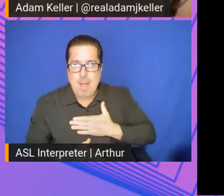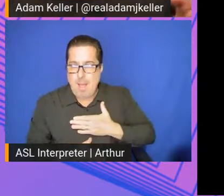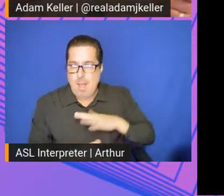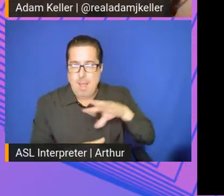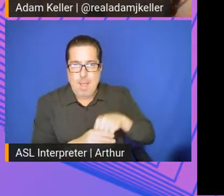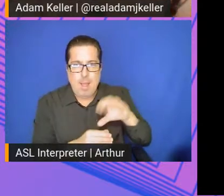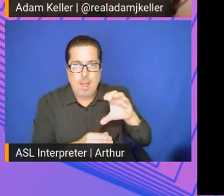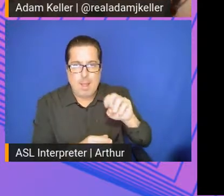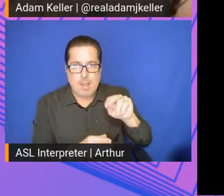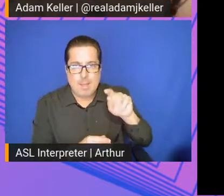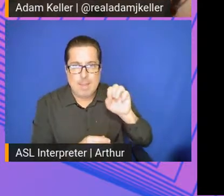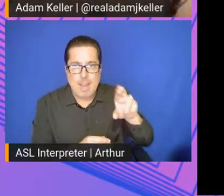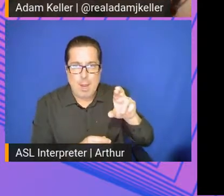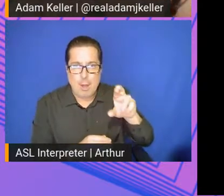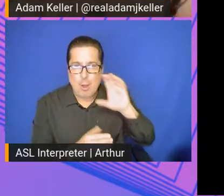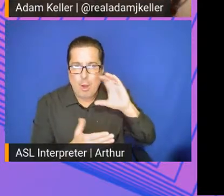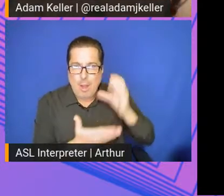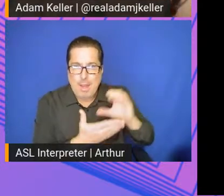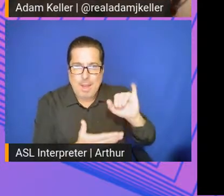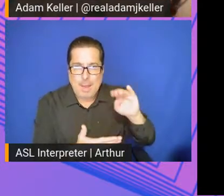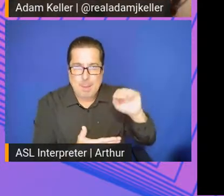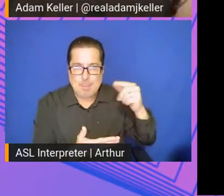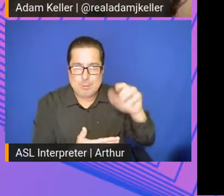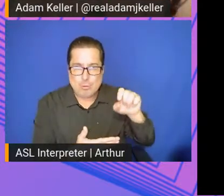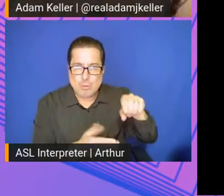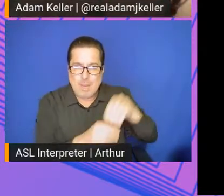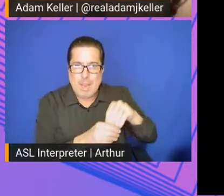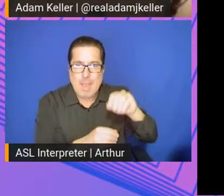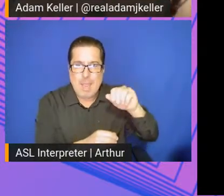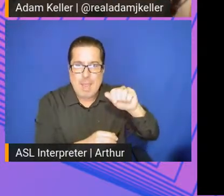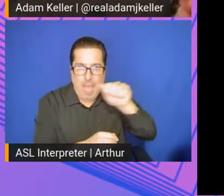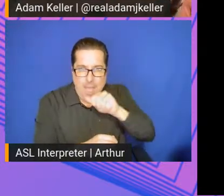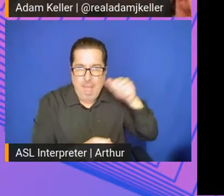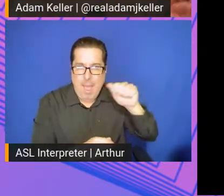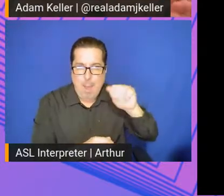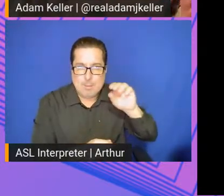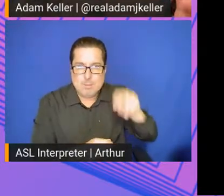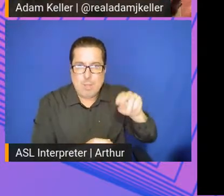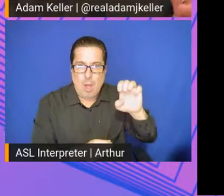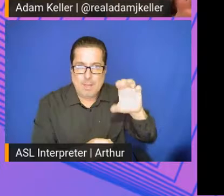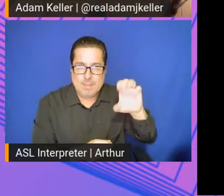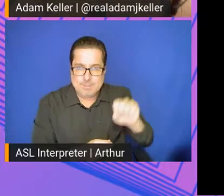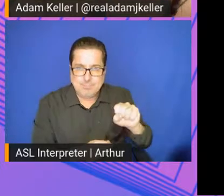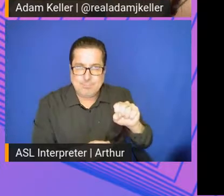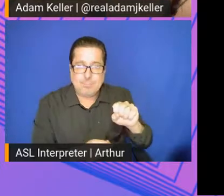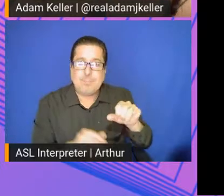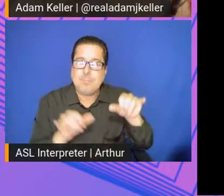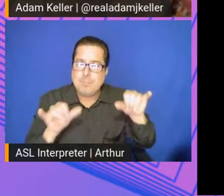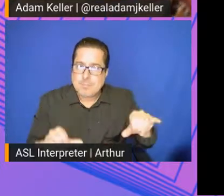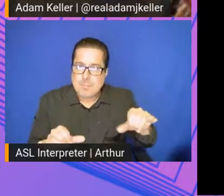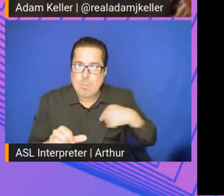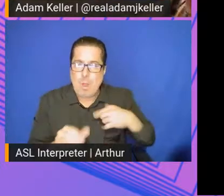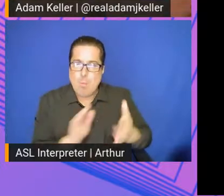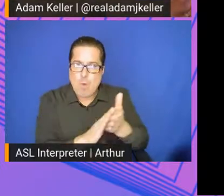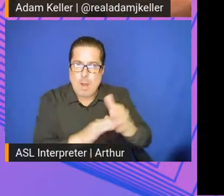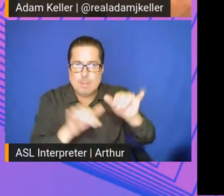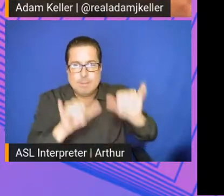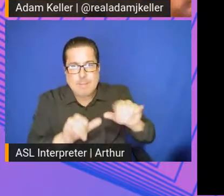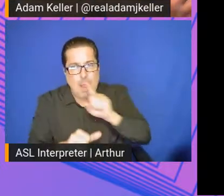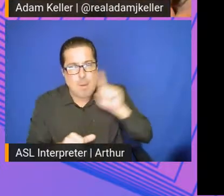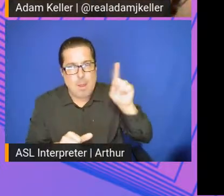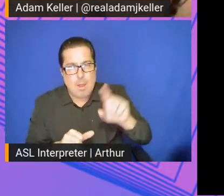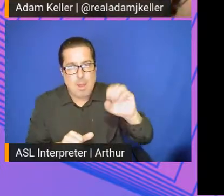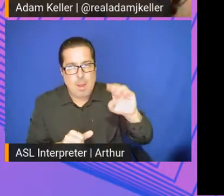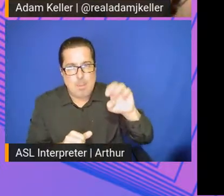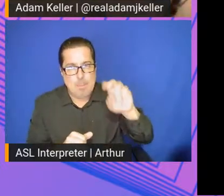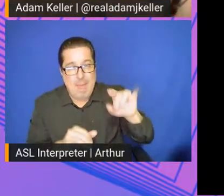image in Amazon ECS. So again, I'm doing the same, I'm running the same command, the same syntax